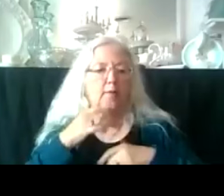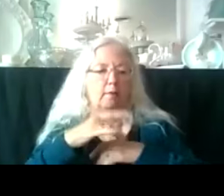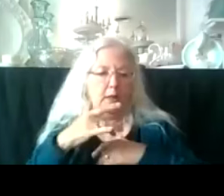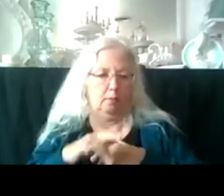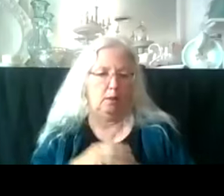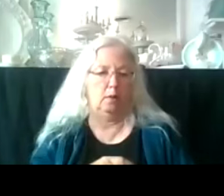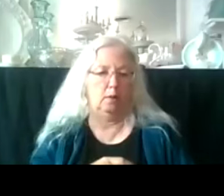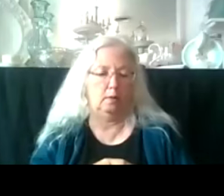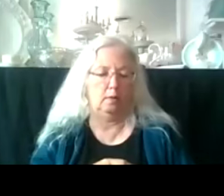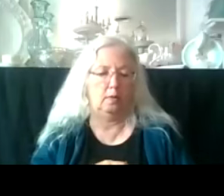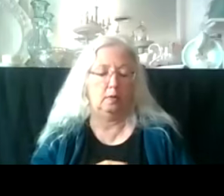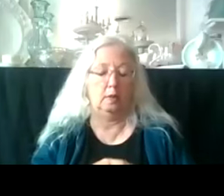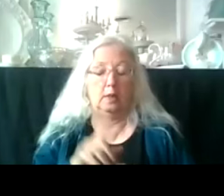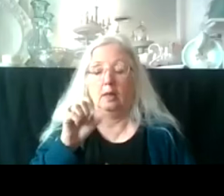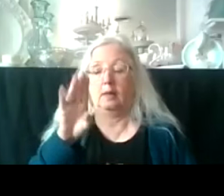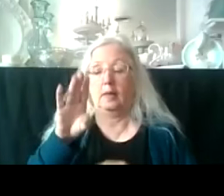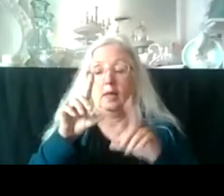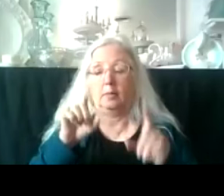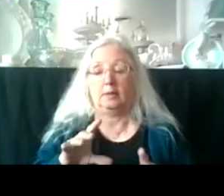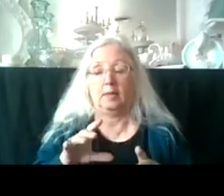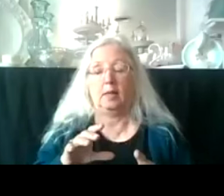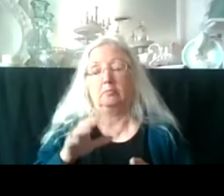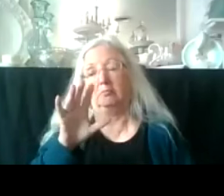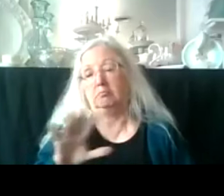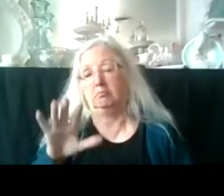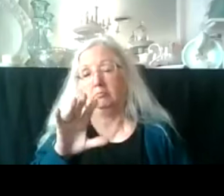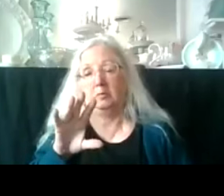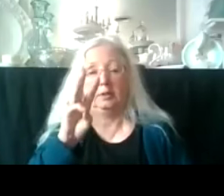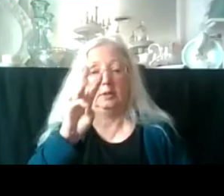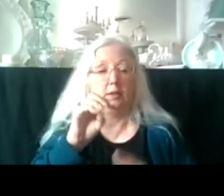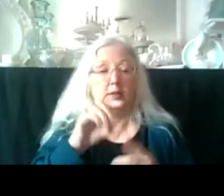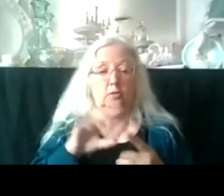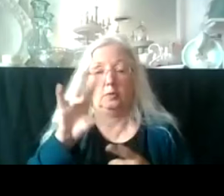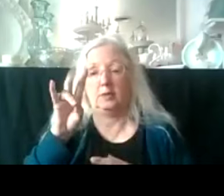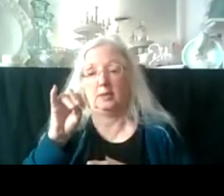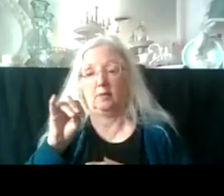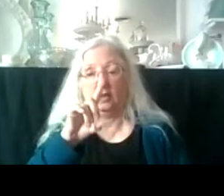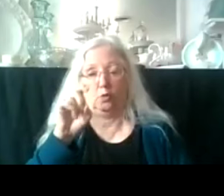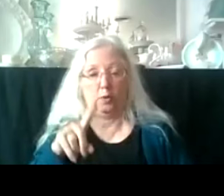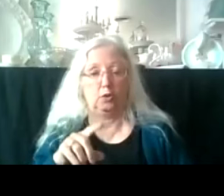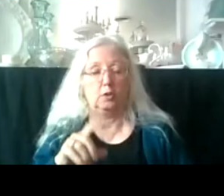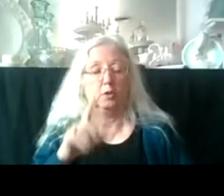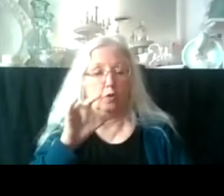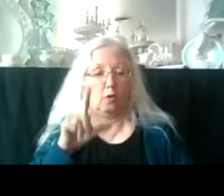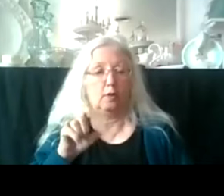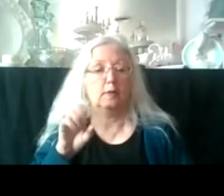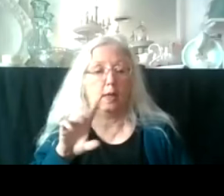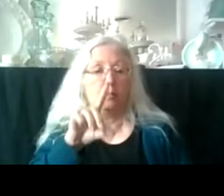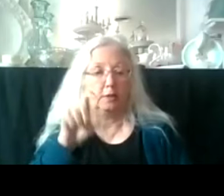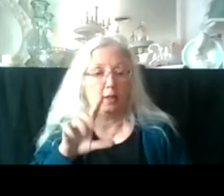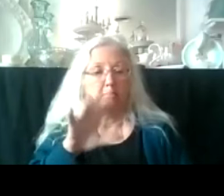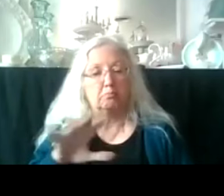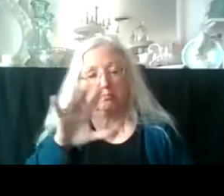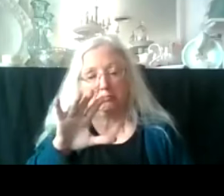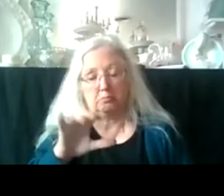you. This lab exam, as I said, is probably somewhere between 60 and 70 questions for this lab exam, somewhere in that